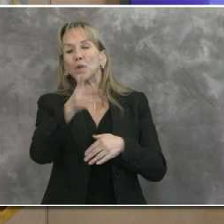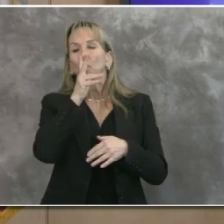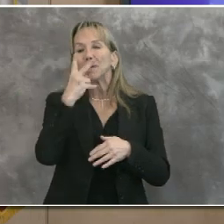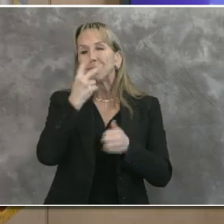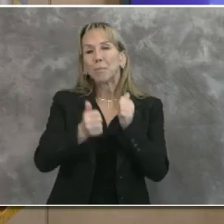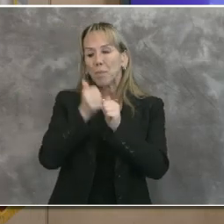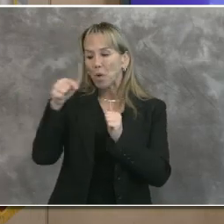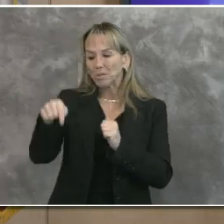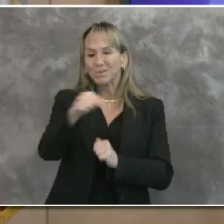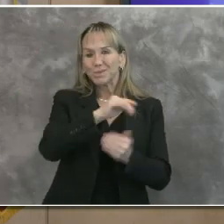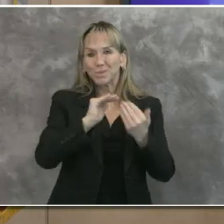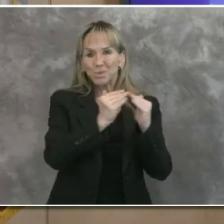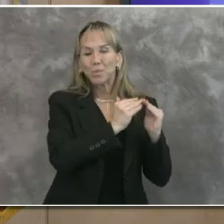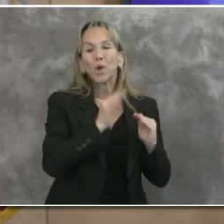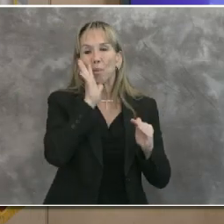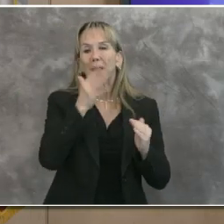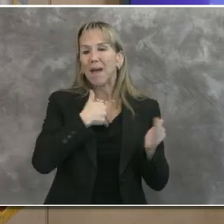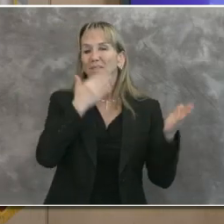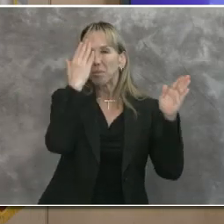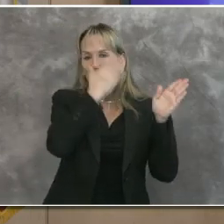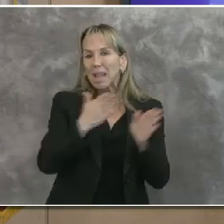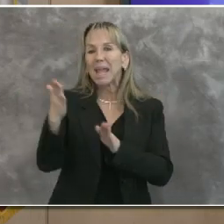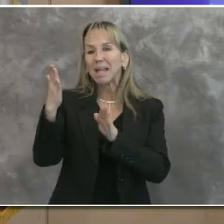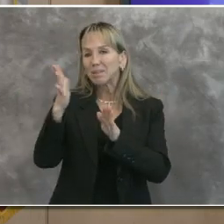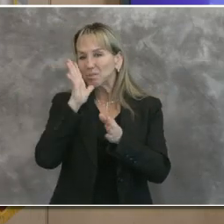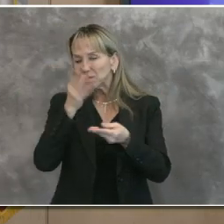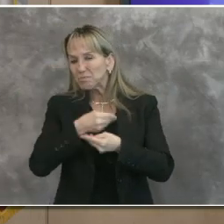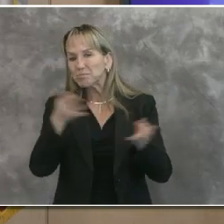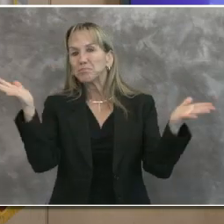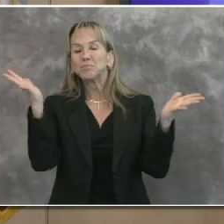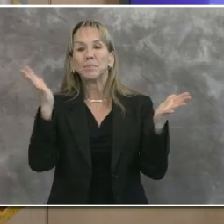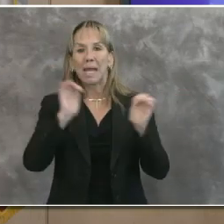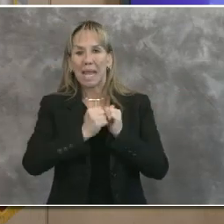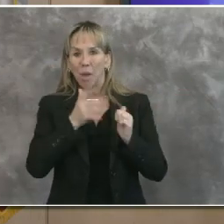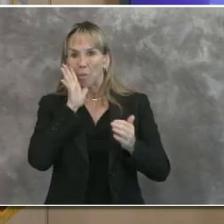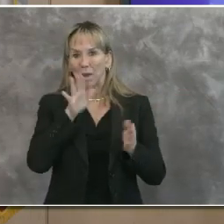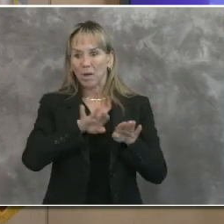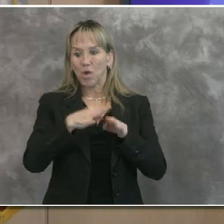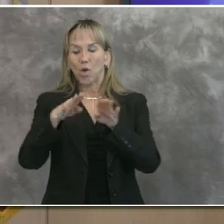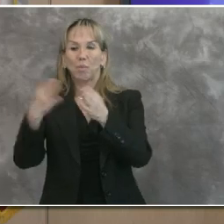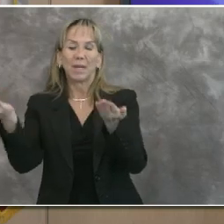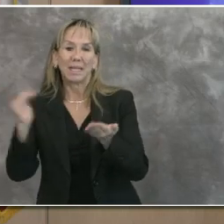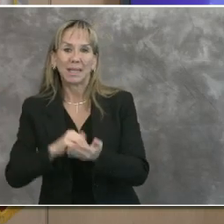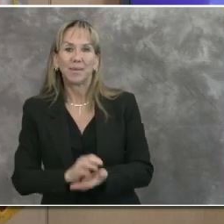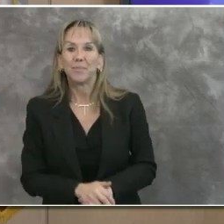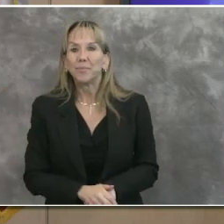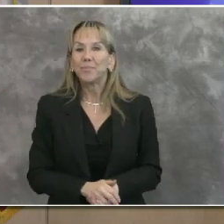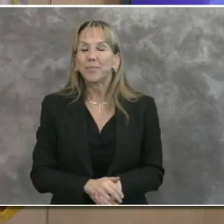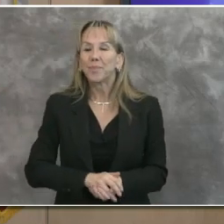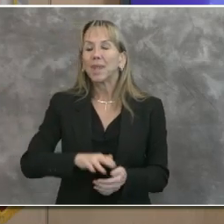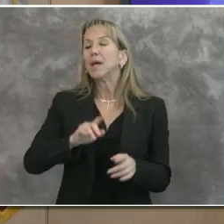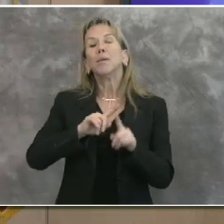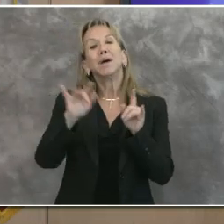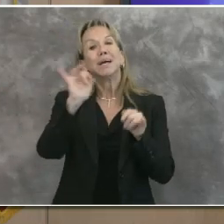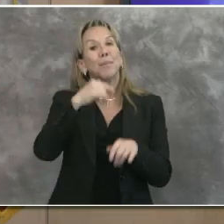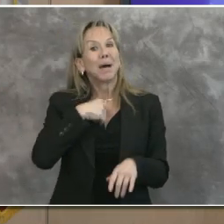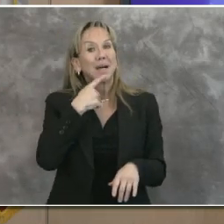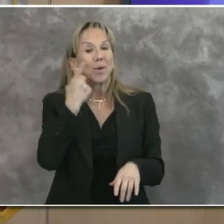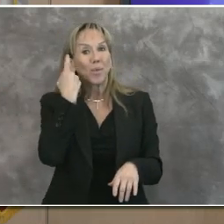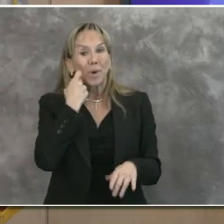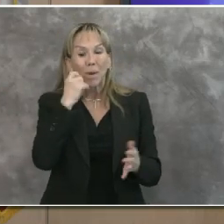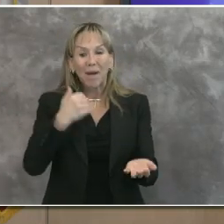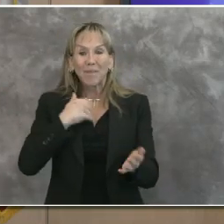reopen. They will open and it will work out okay. But again, this alludes back to what I talked about in my earlier comments, that there is no